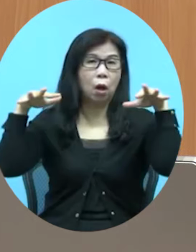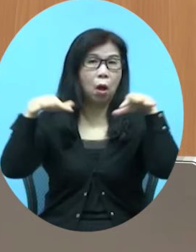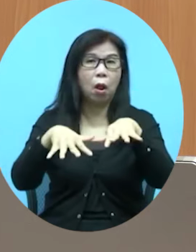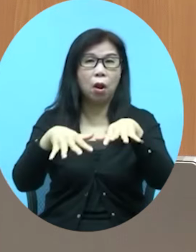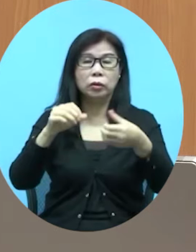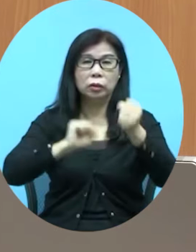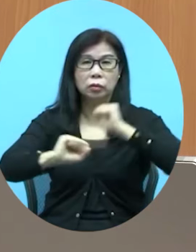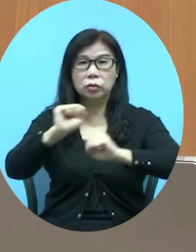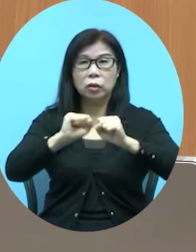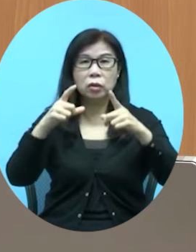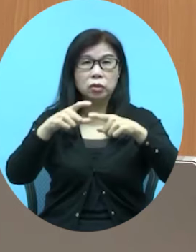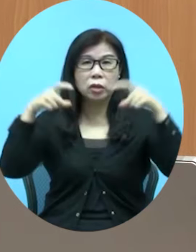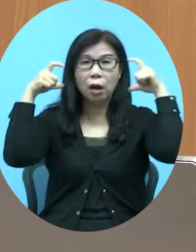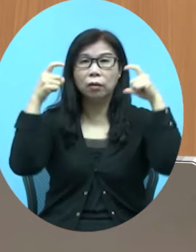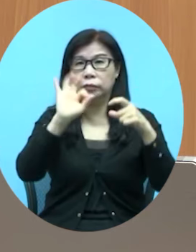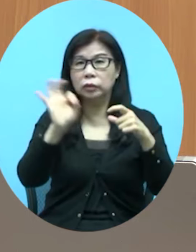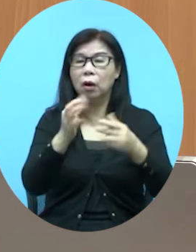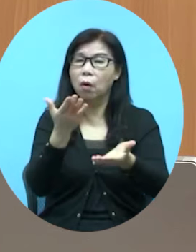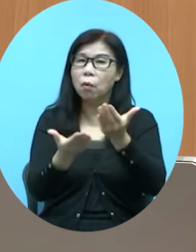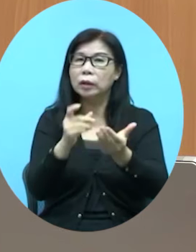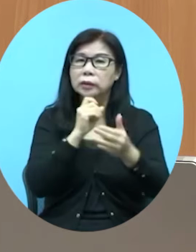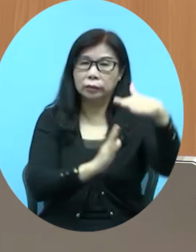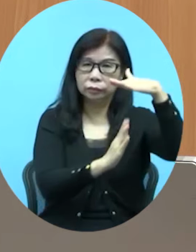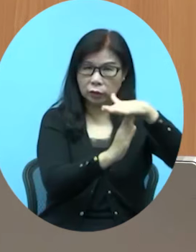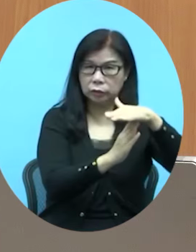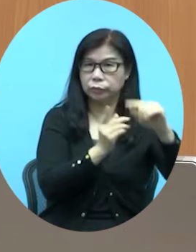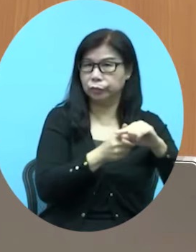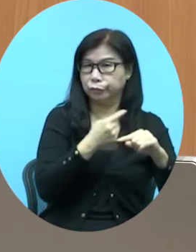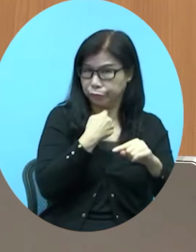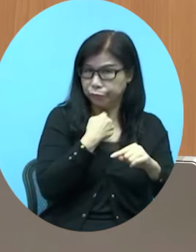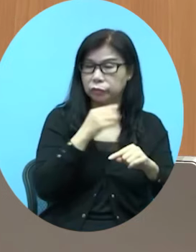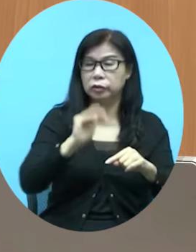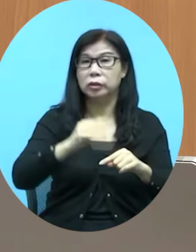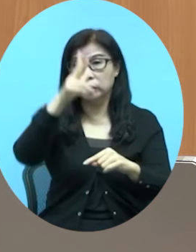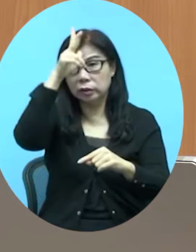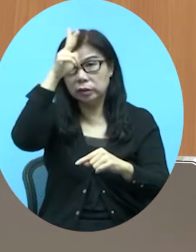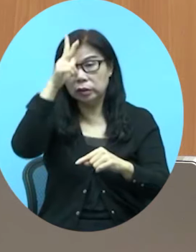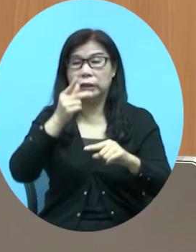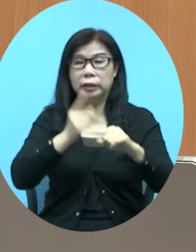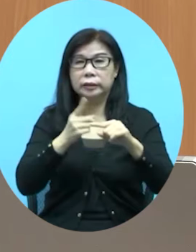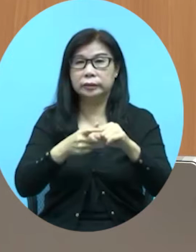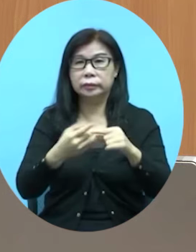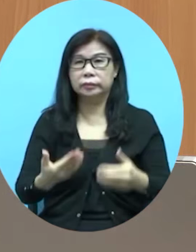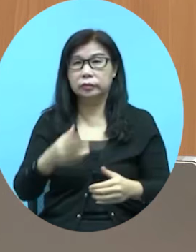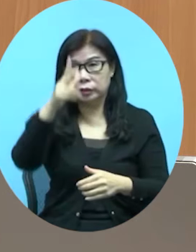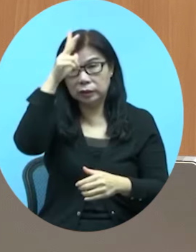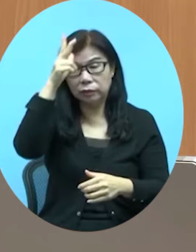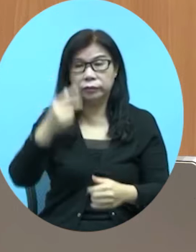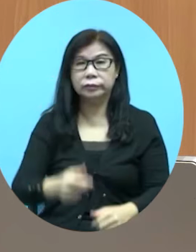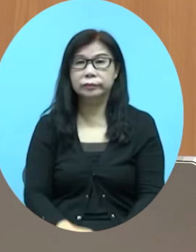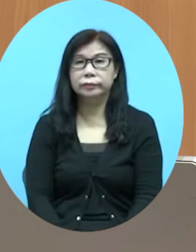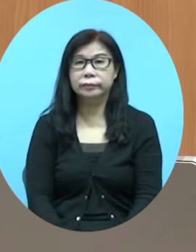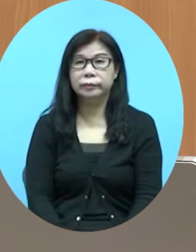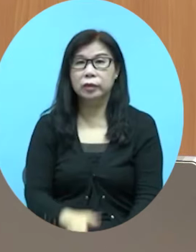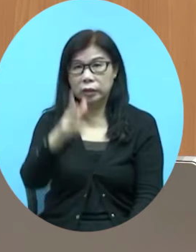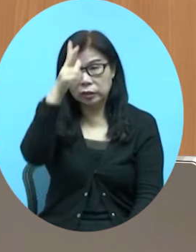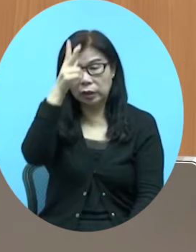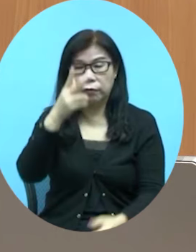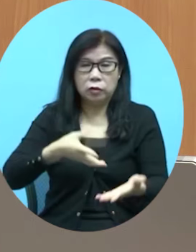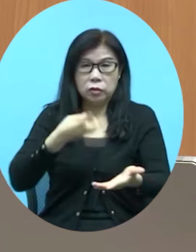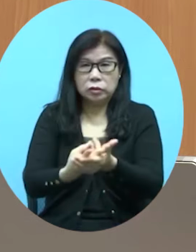I understand the government is closely monitoring the situation and may and will or may